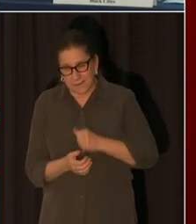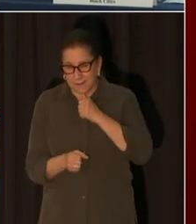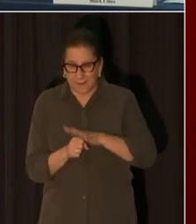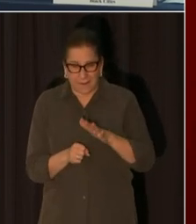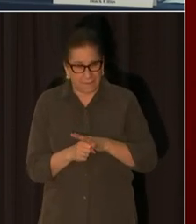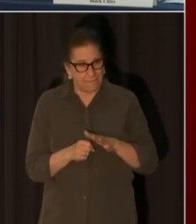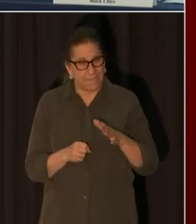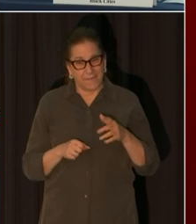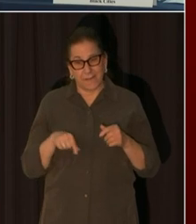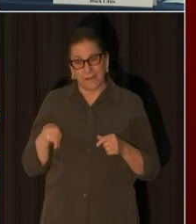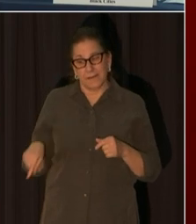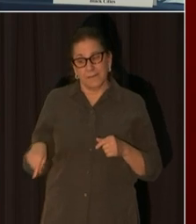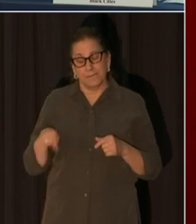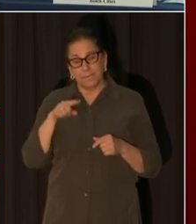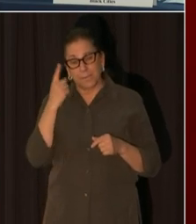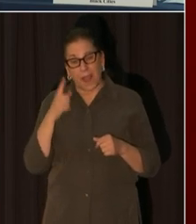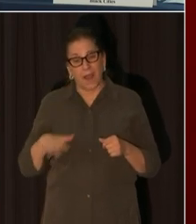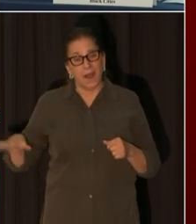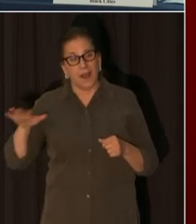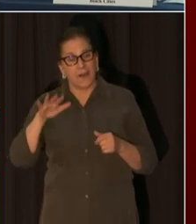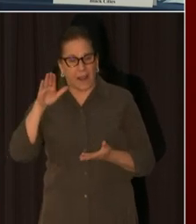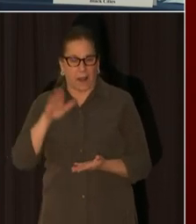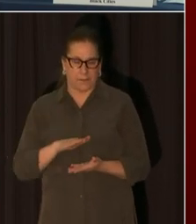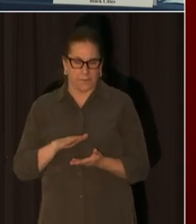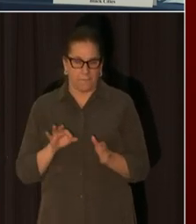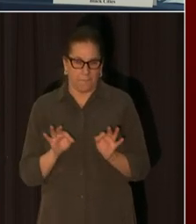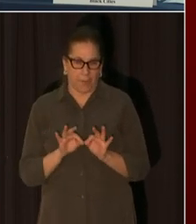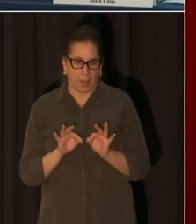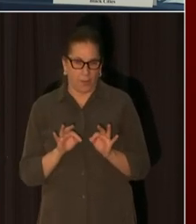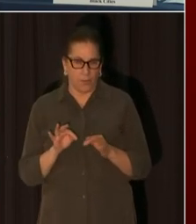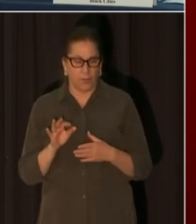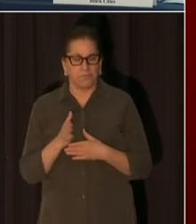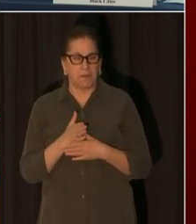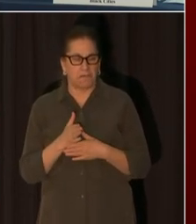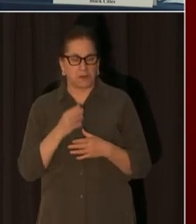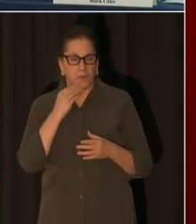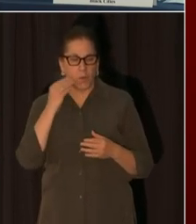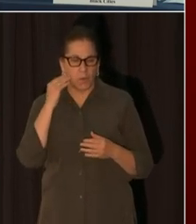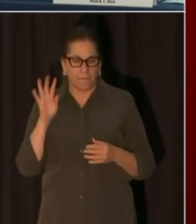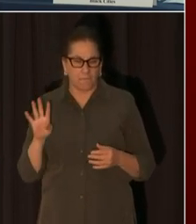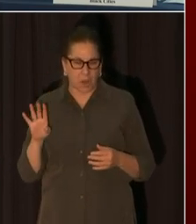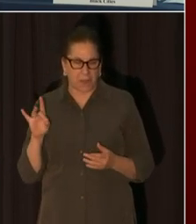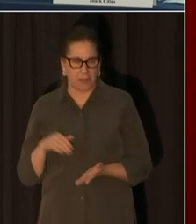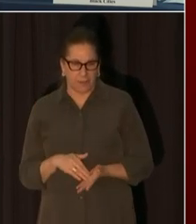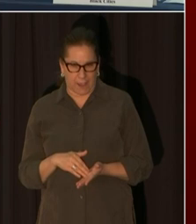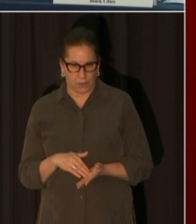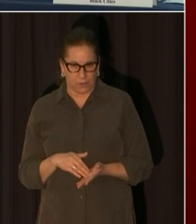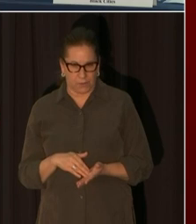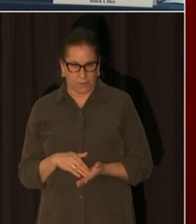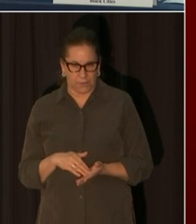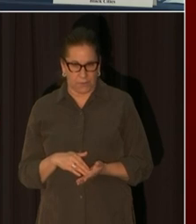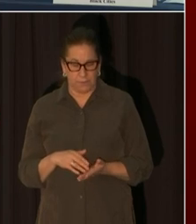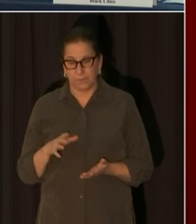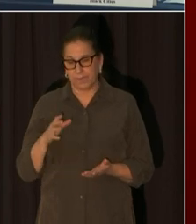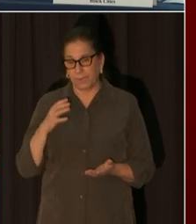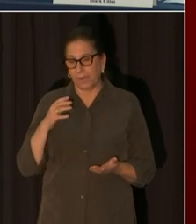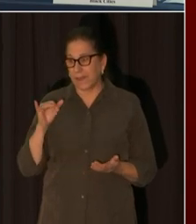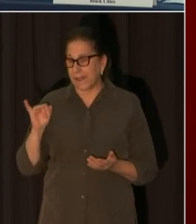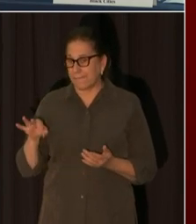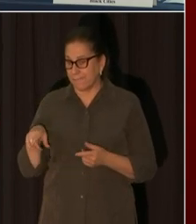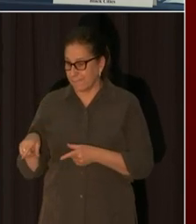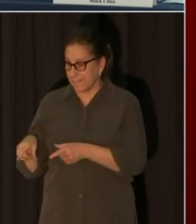about $48,000 on average, meaning if a home in a black neighborhood was placed in a white one, it would increase in